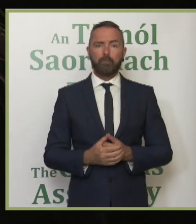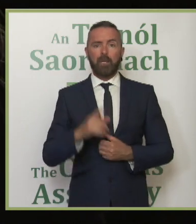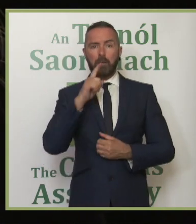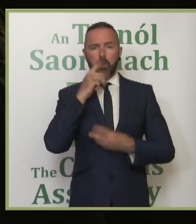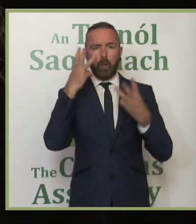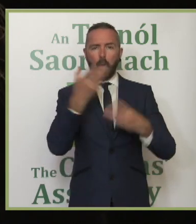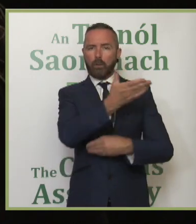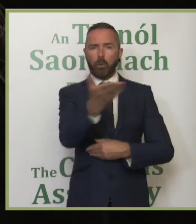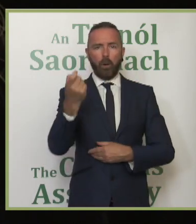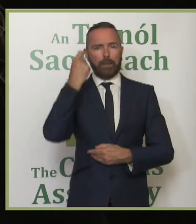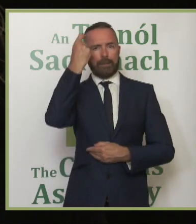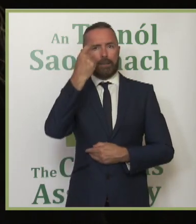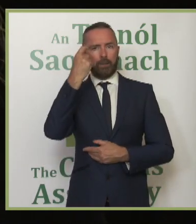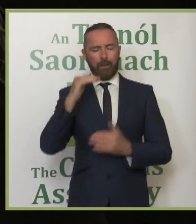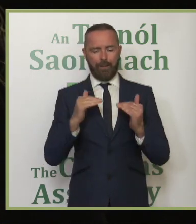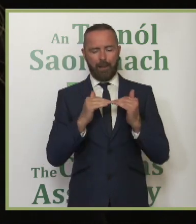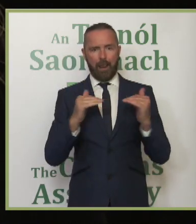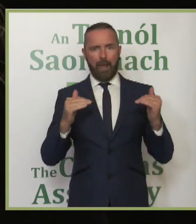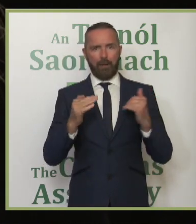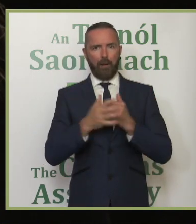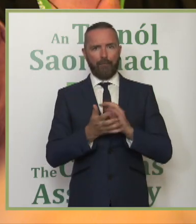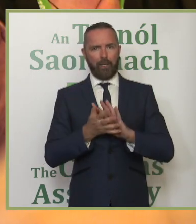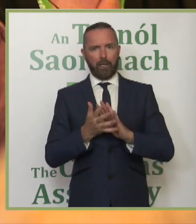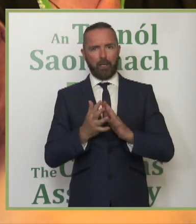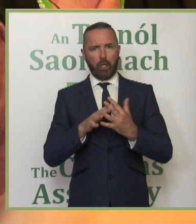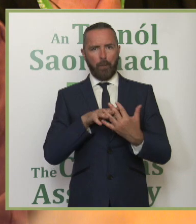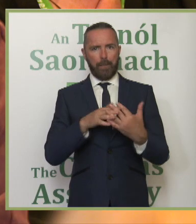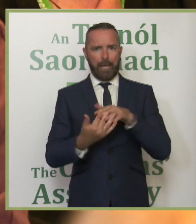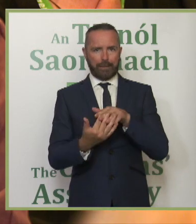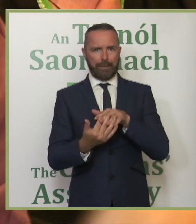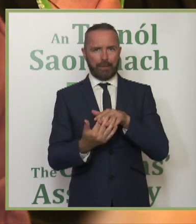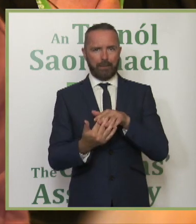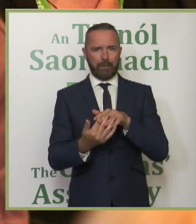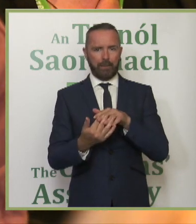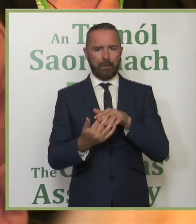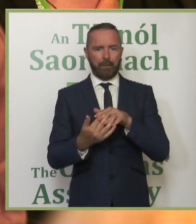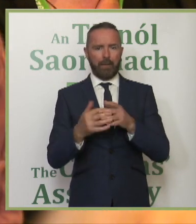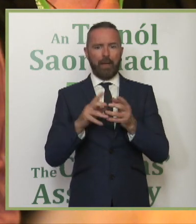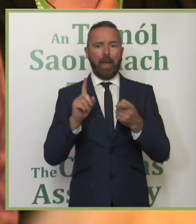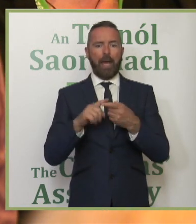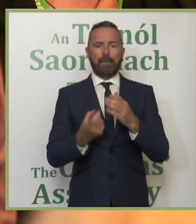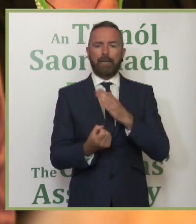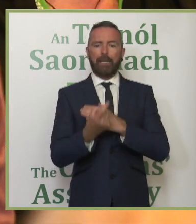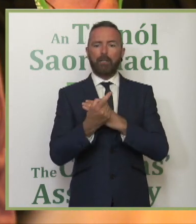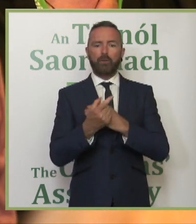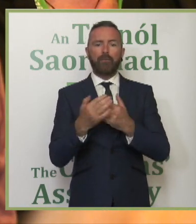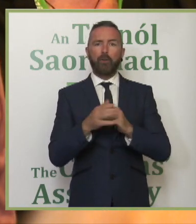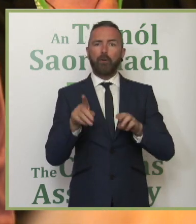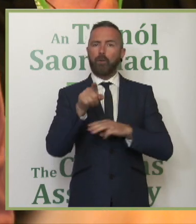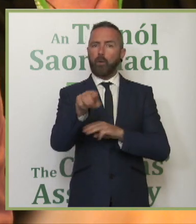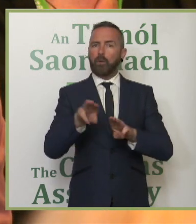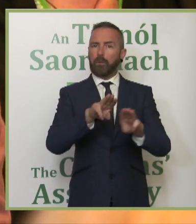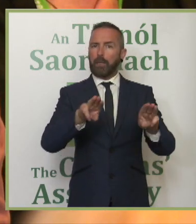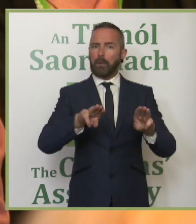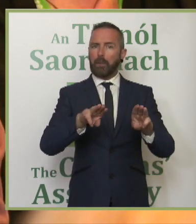consider is the level of complexity and the weight of the issues that people who are addicted to drugs